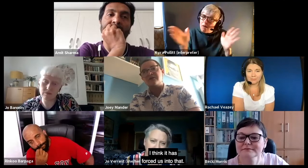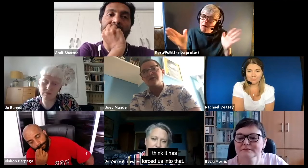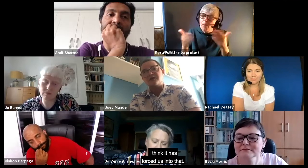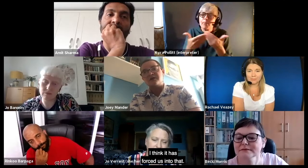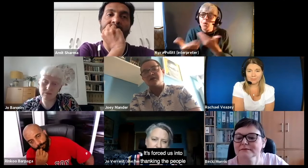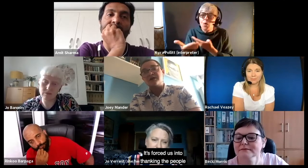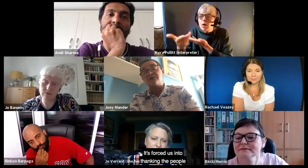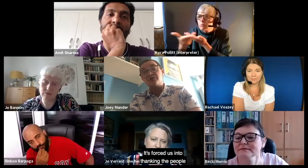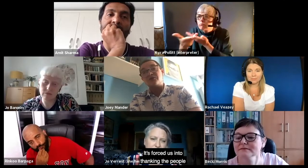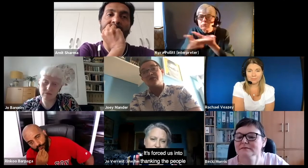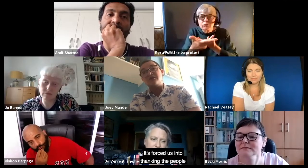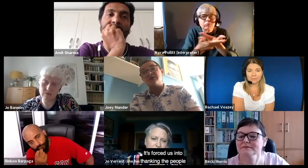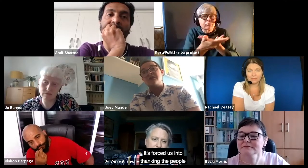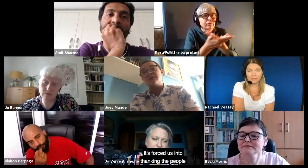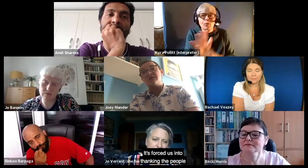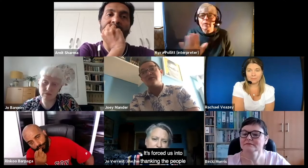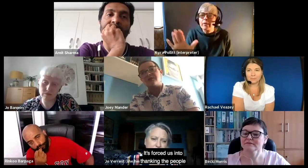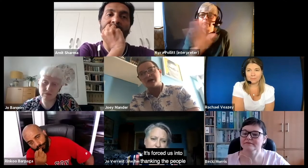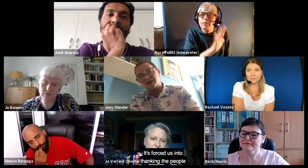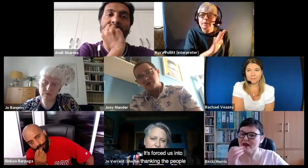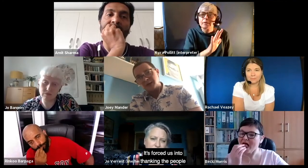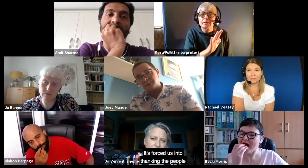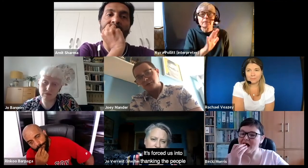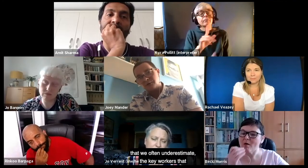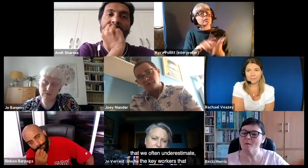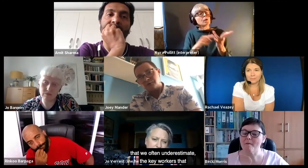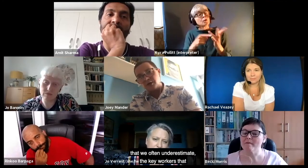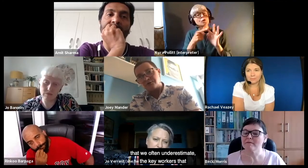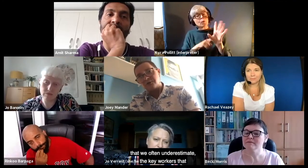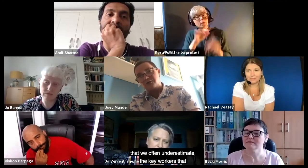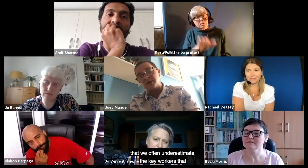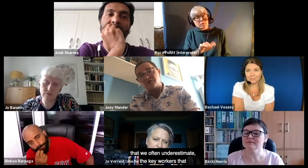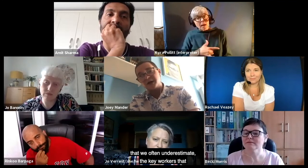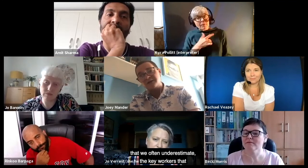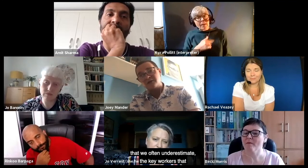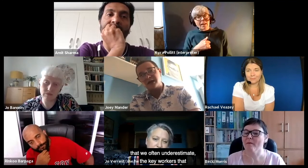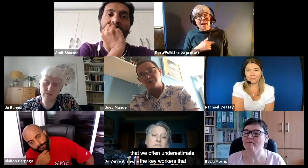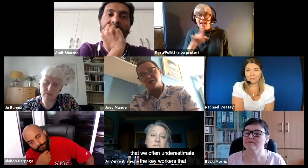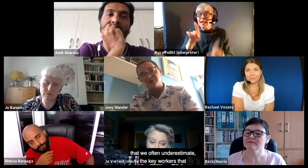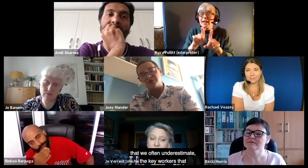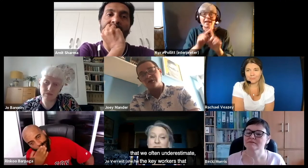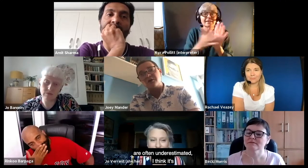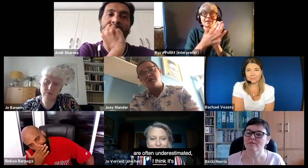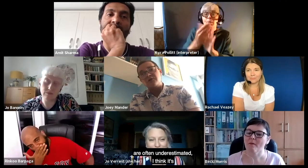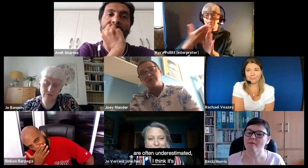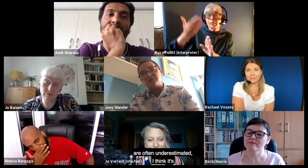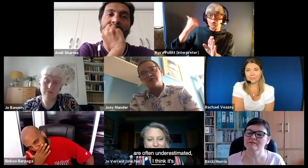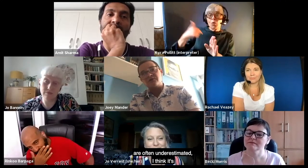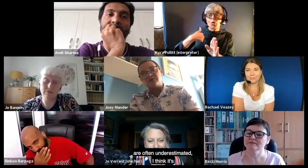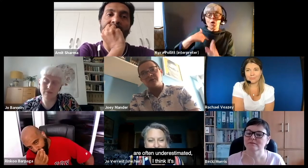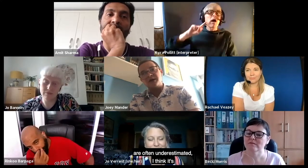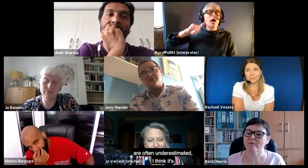that. It's forced us into thanking the people that we often underestimate, the key workers that mm-hmm. are